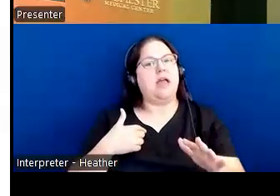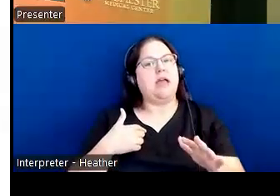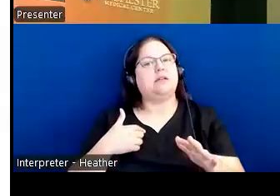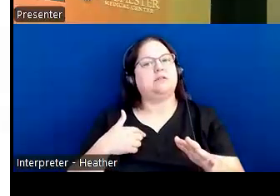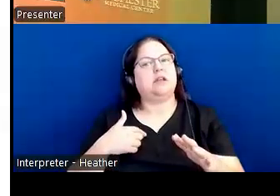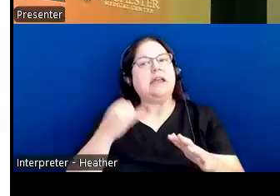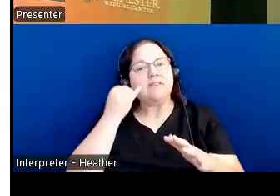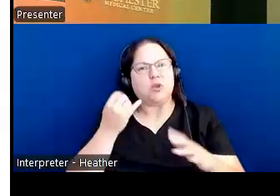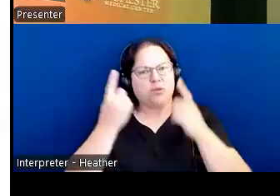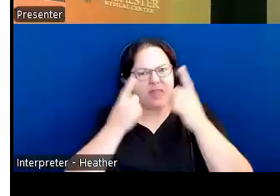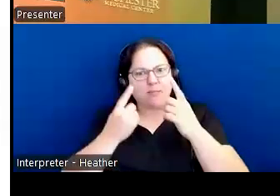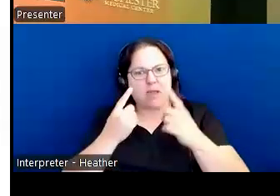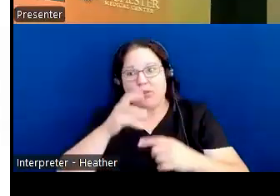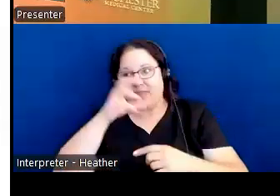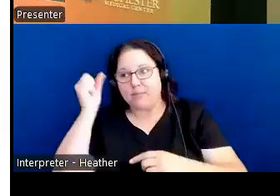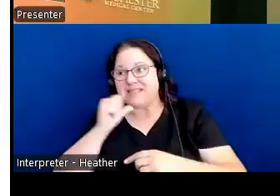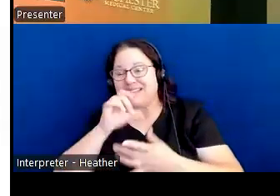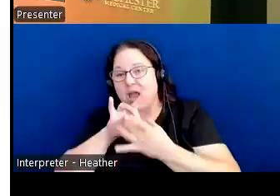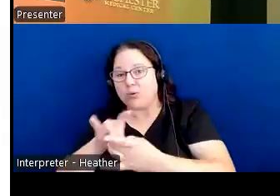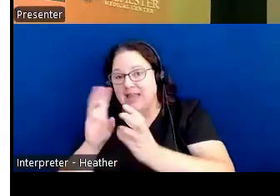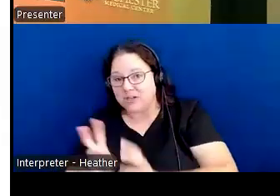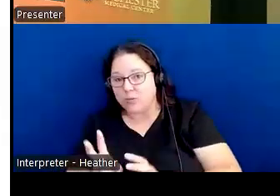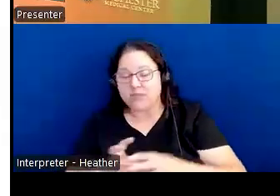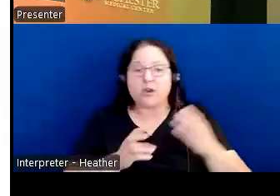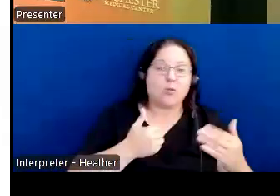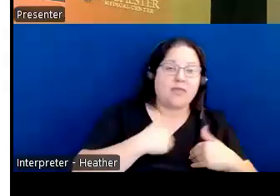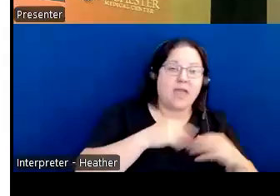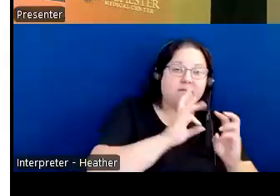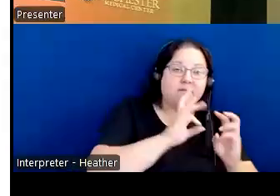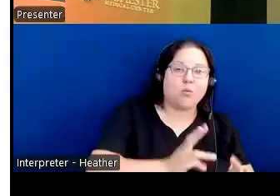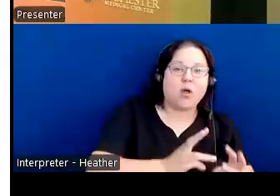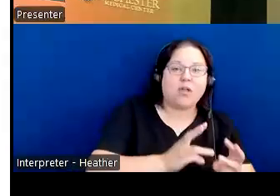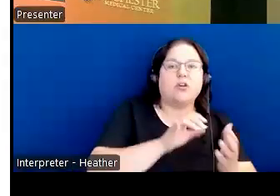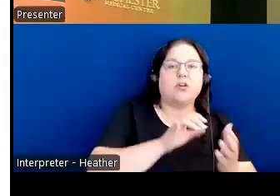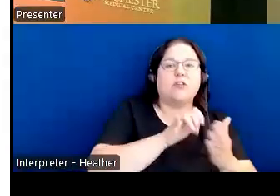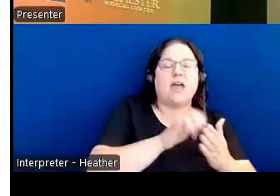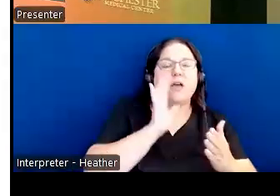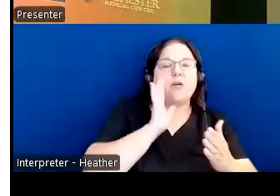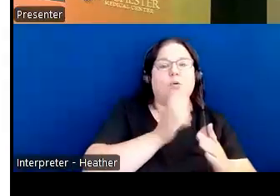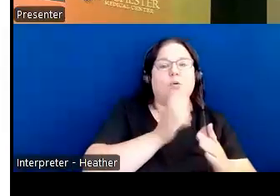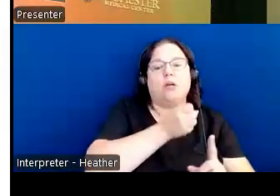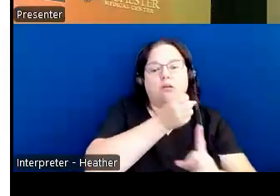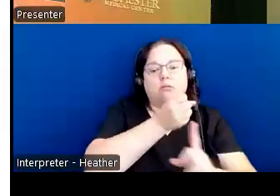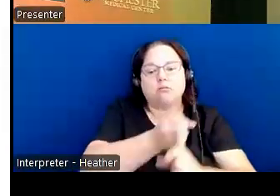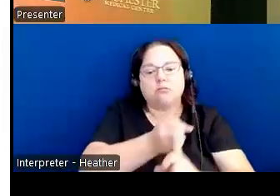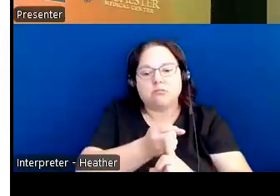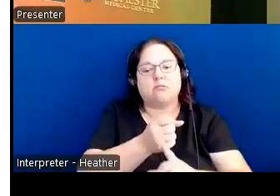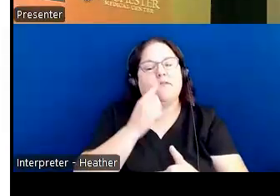This is an estimate of solely the effect of counseling in one appointment in the past 30